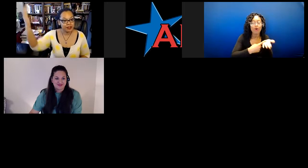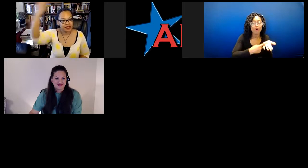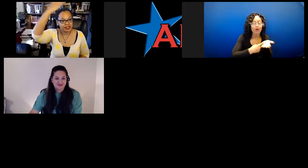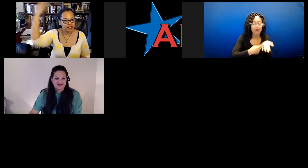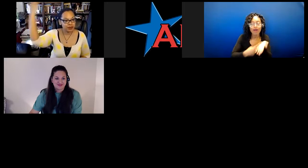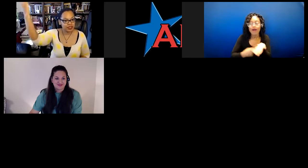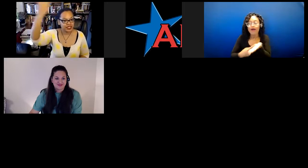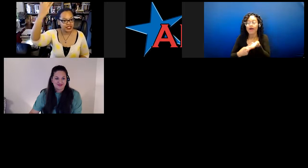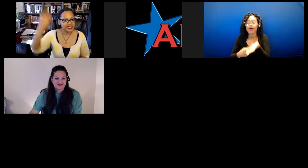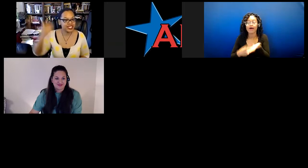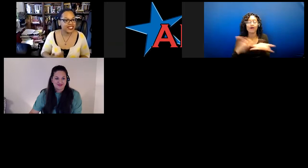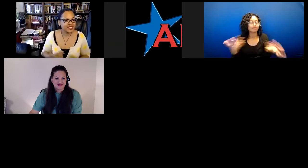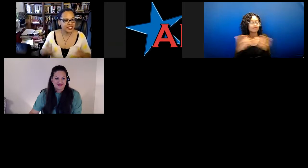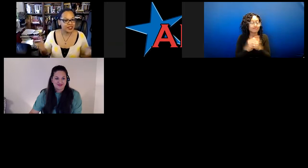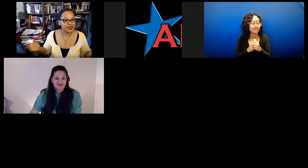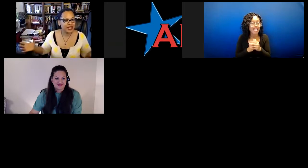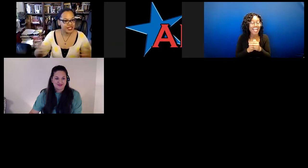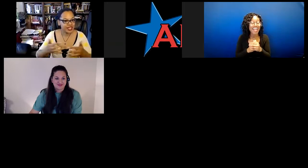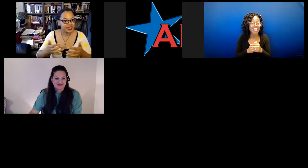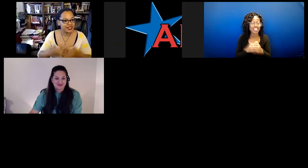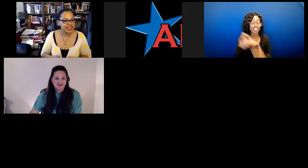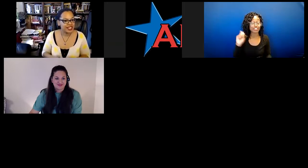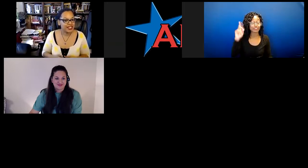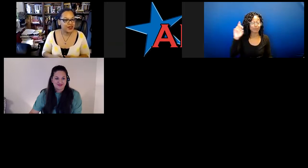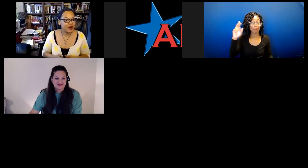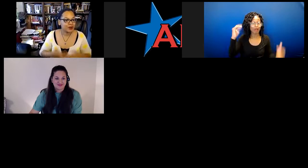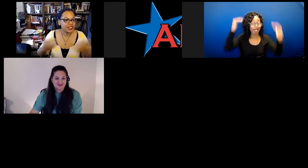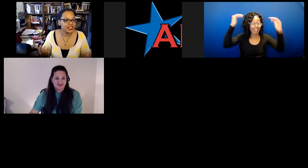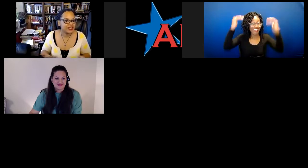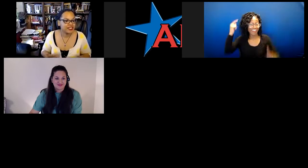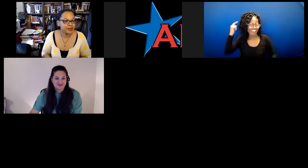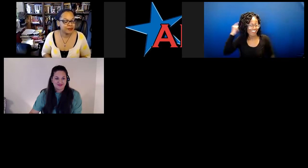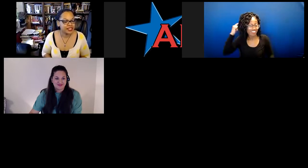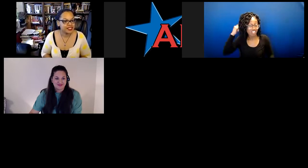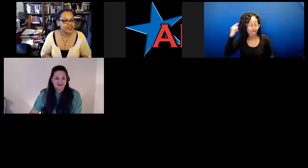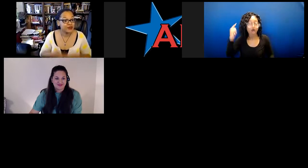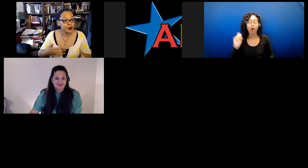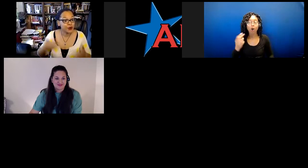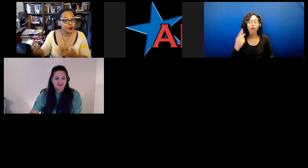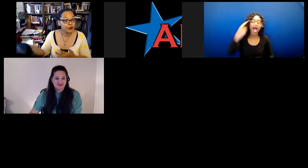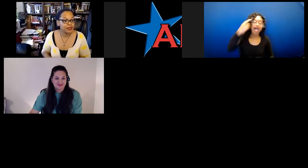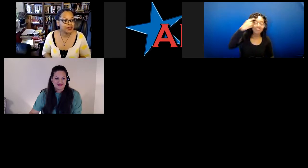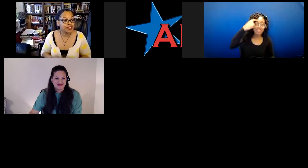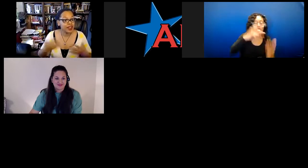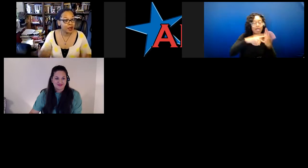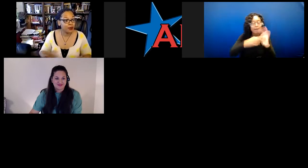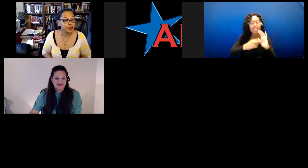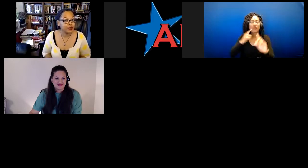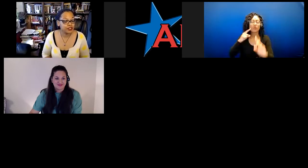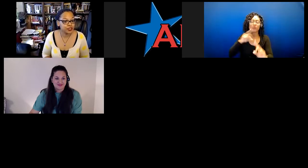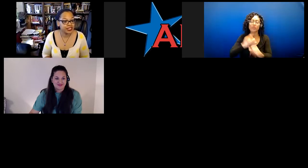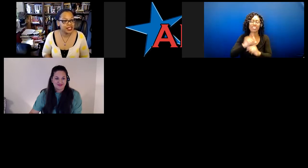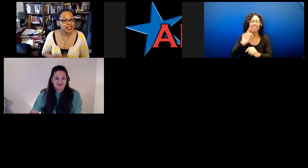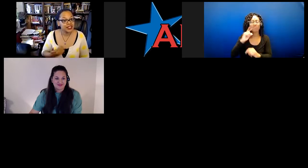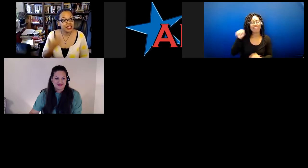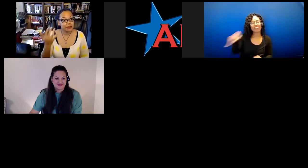becomes the super conscious, where they all come together and say, oh, well, I think this is what it means and for whom it means and how we're going to